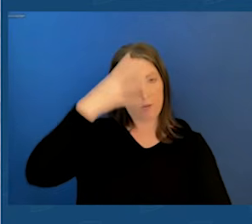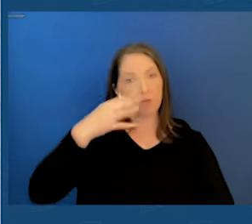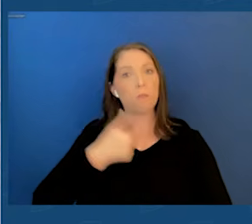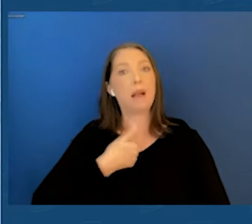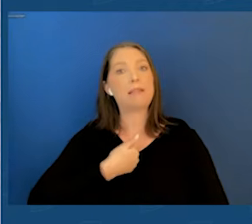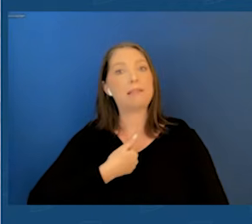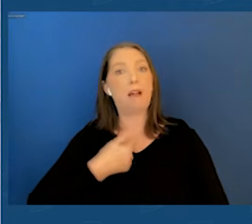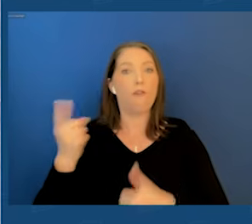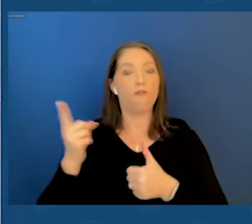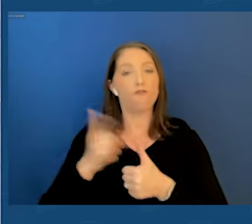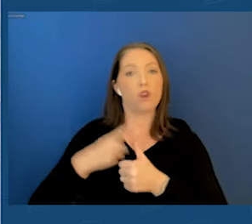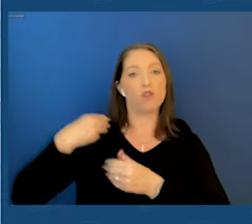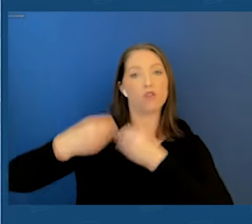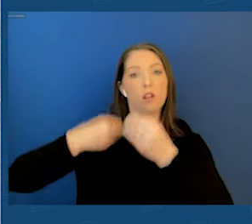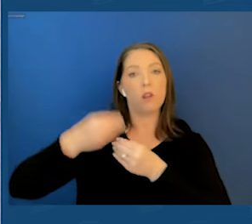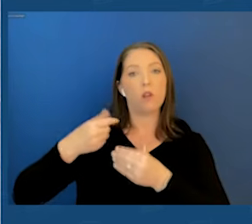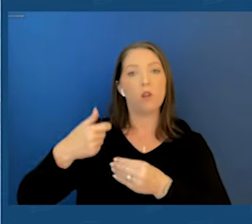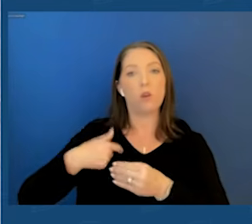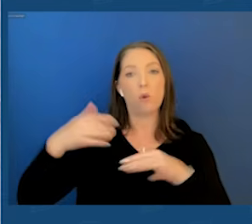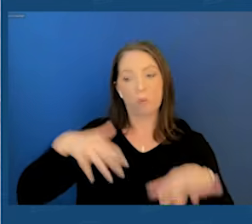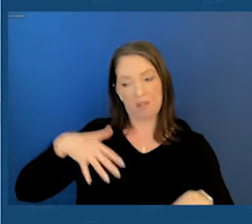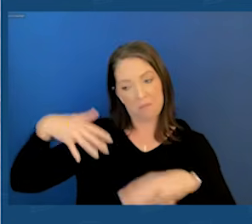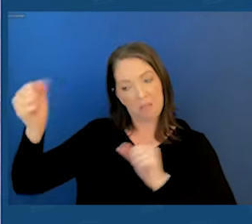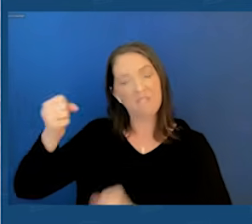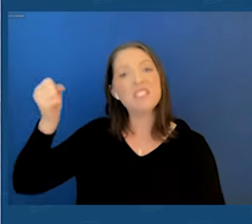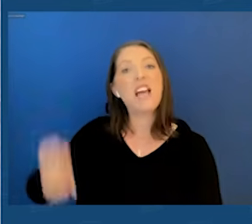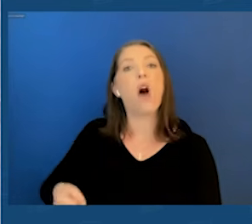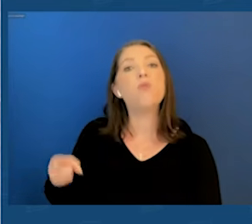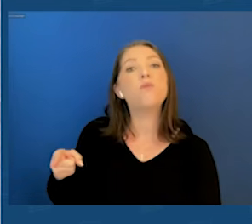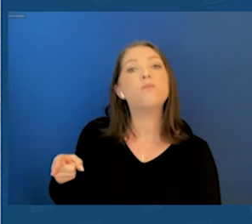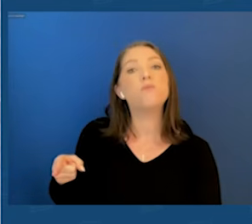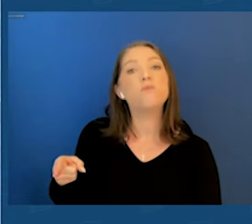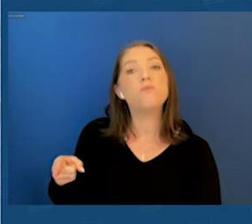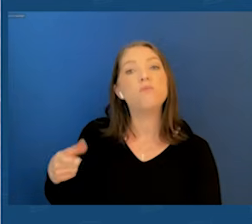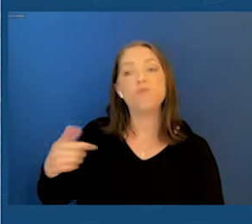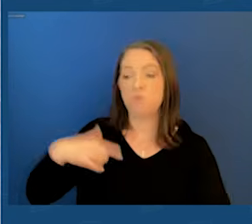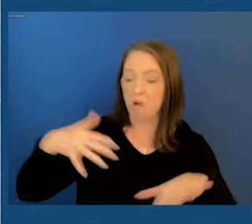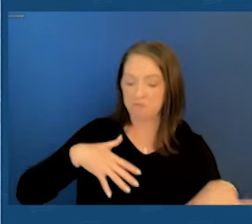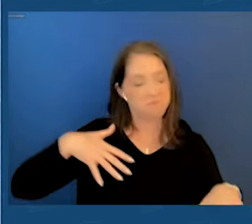We fled the South. We fled all of those folk